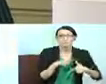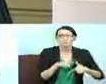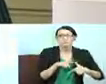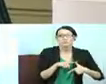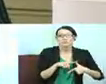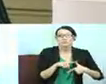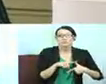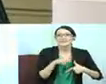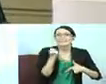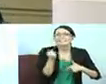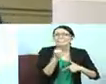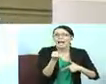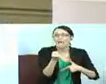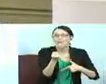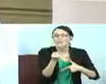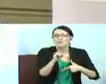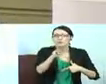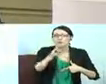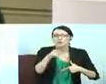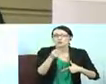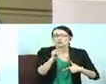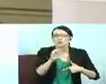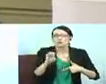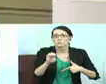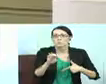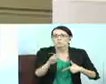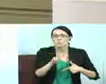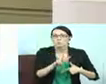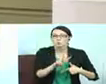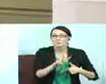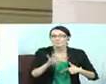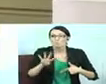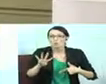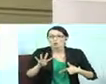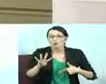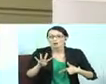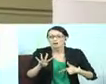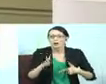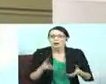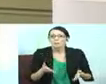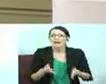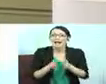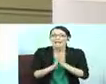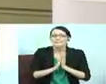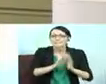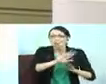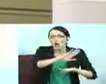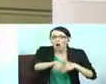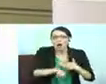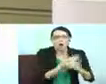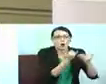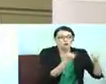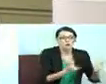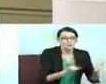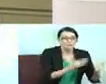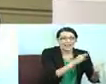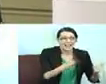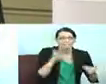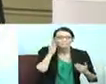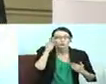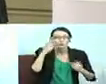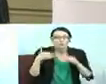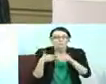June 24th, we're asking all current and future leaders to attend an important